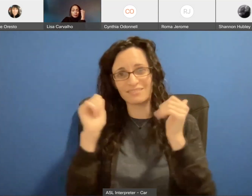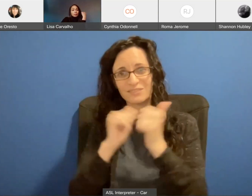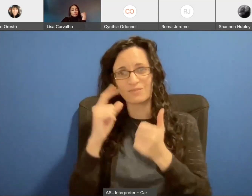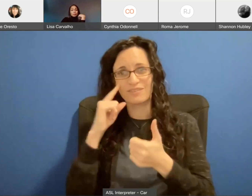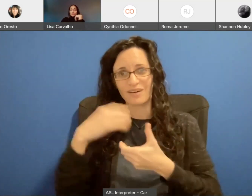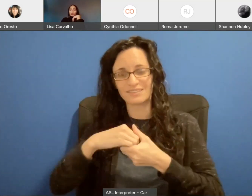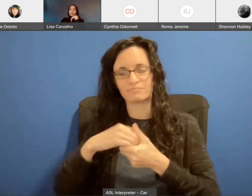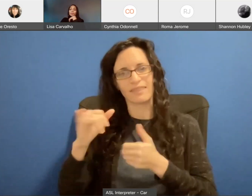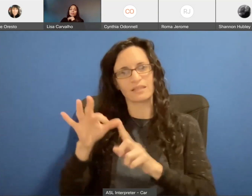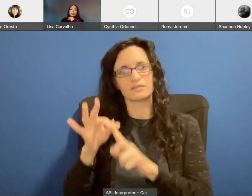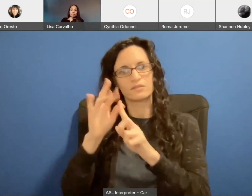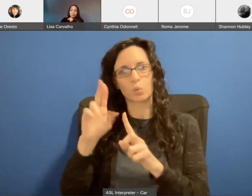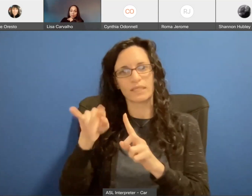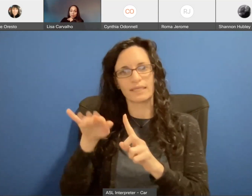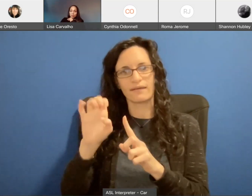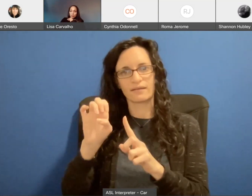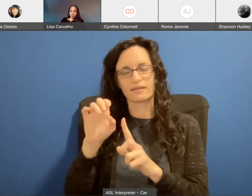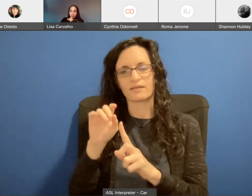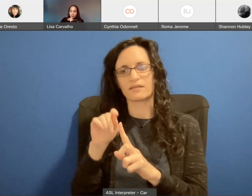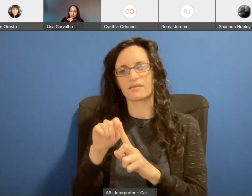it is unique.